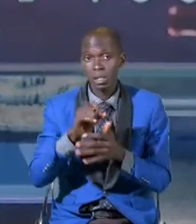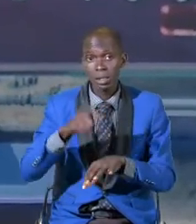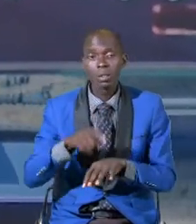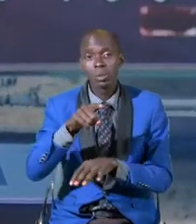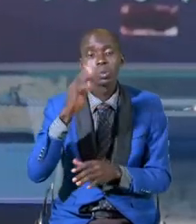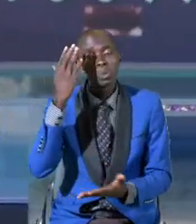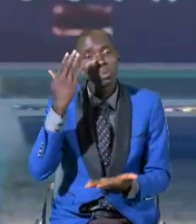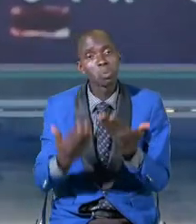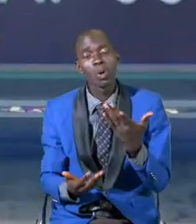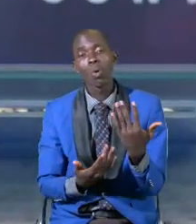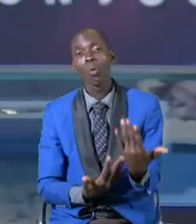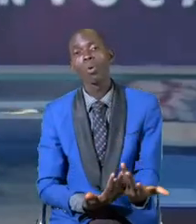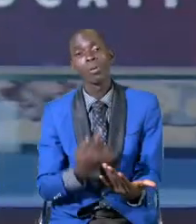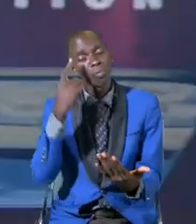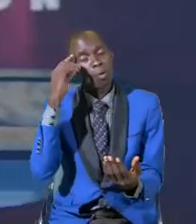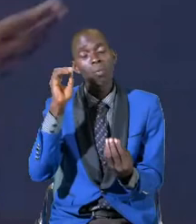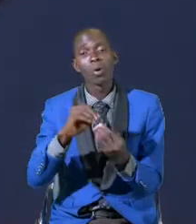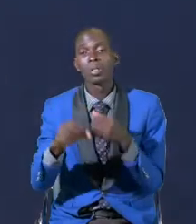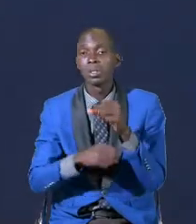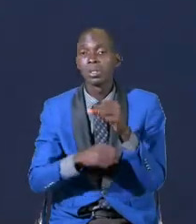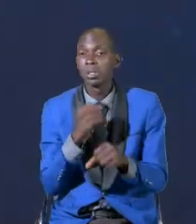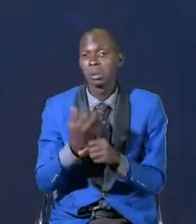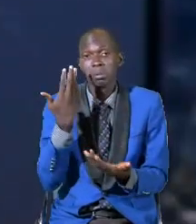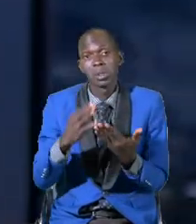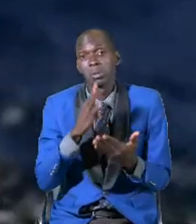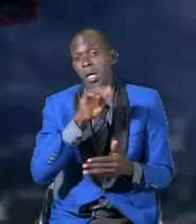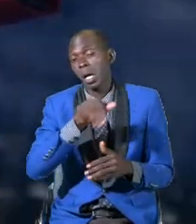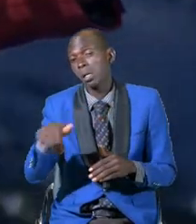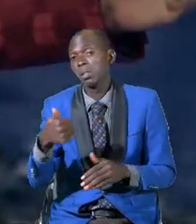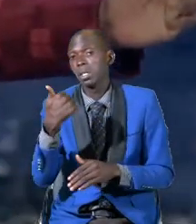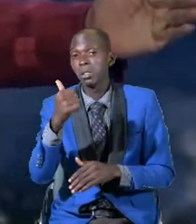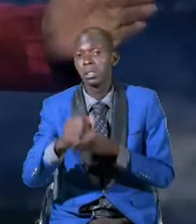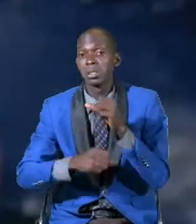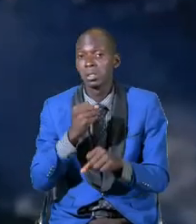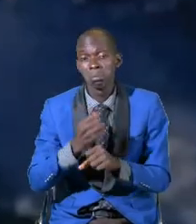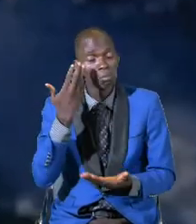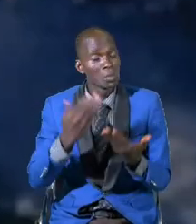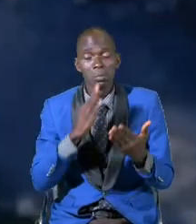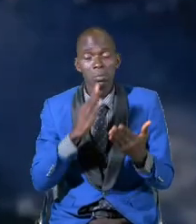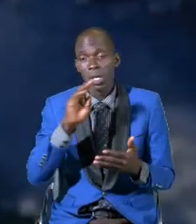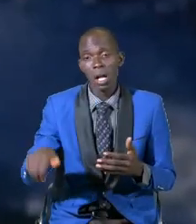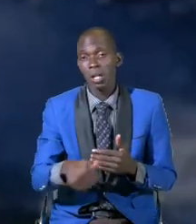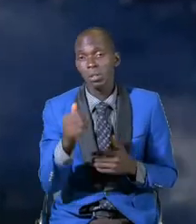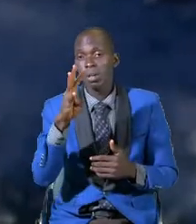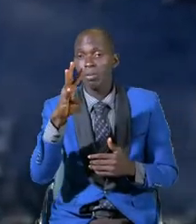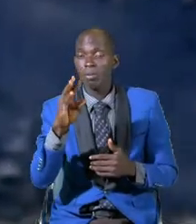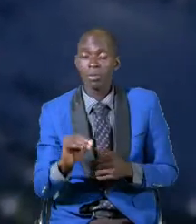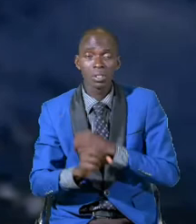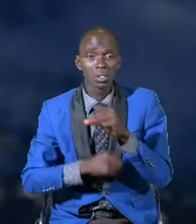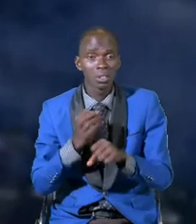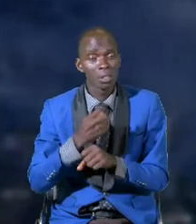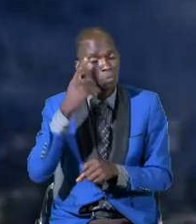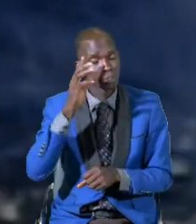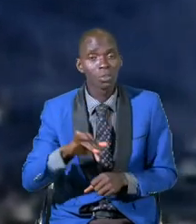another year. Who knows, another decade. Who knows, another 40 years for the children of Israel. Let us